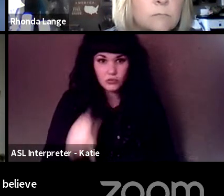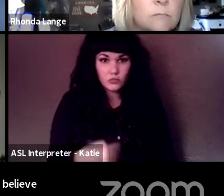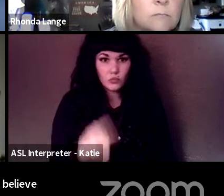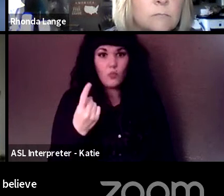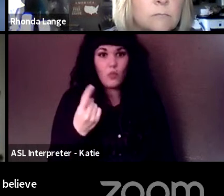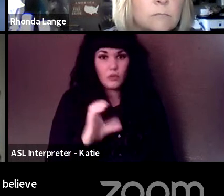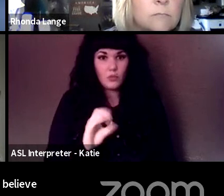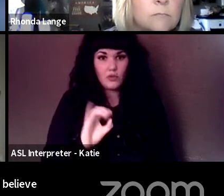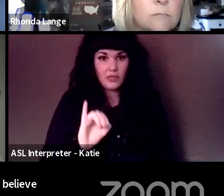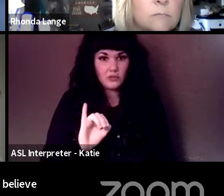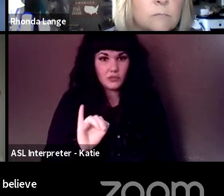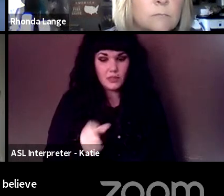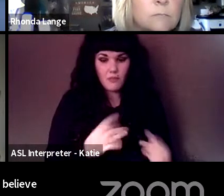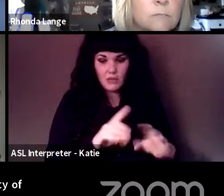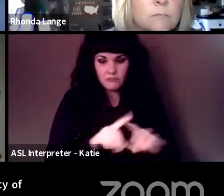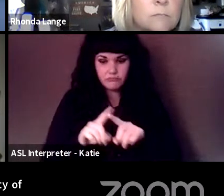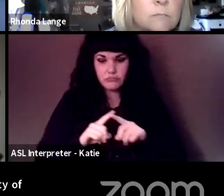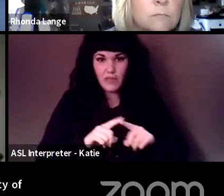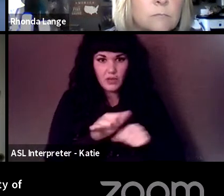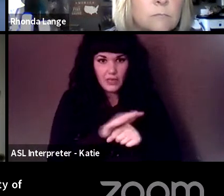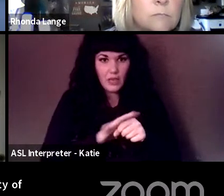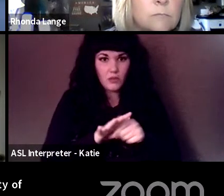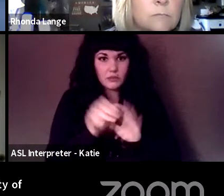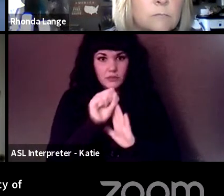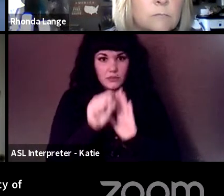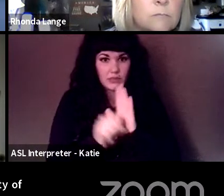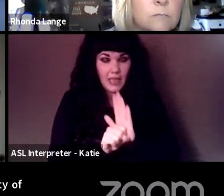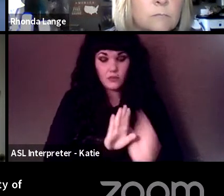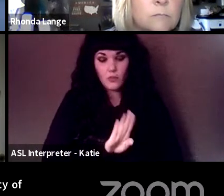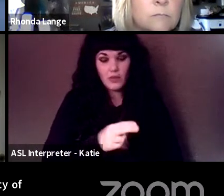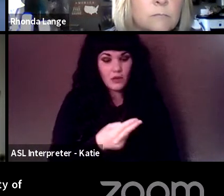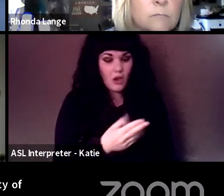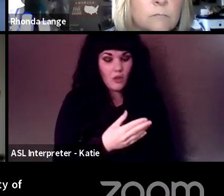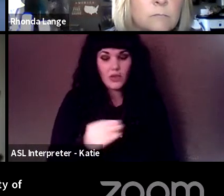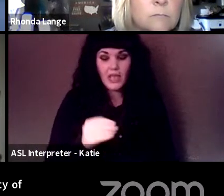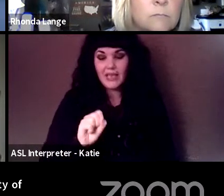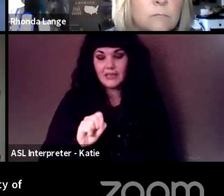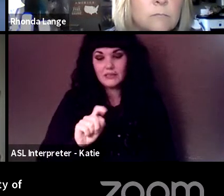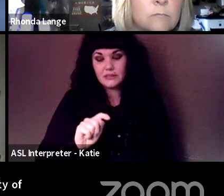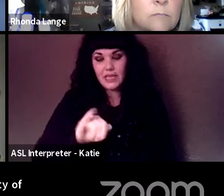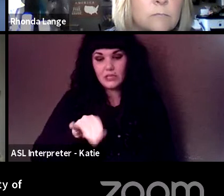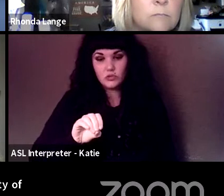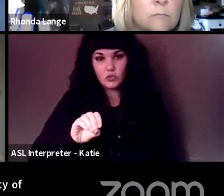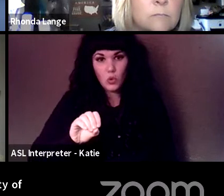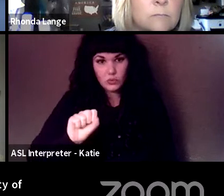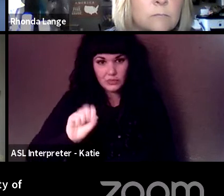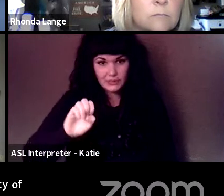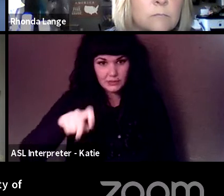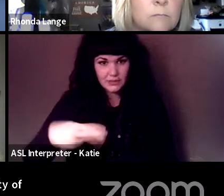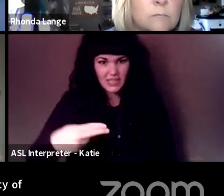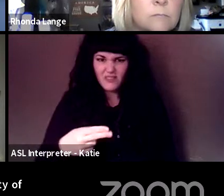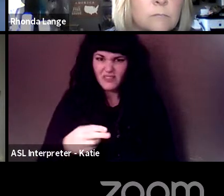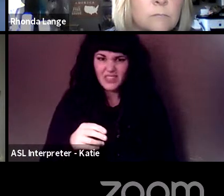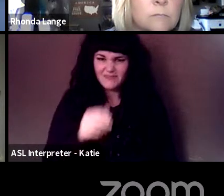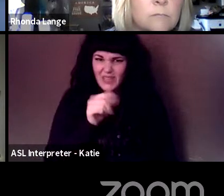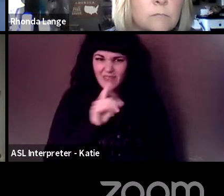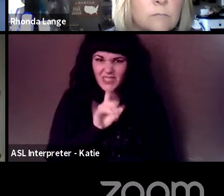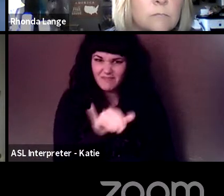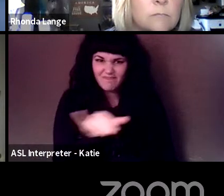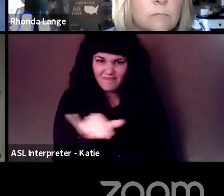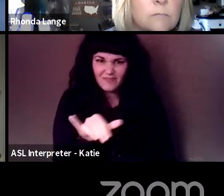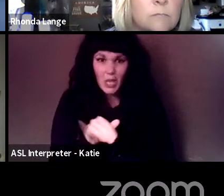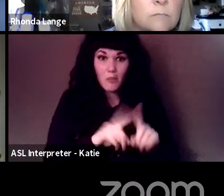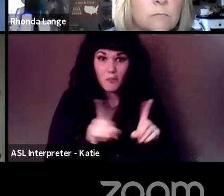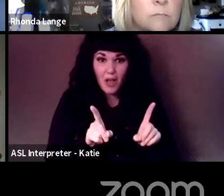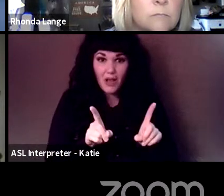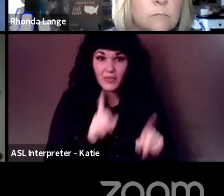The gentleman ahead of me mentioned Benton Harbor. Benton Harbor and St. Joseph have very little in common, but they're right across the river from each other. So your